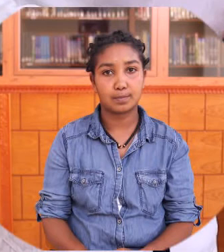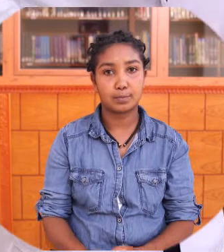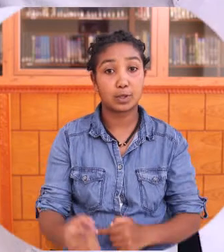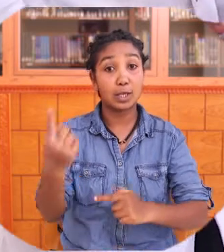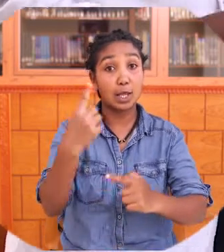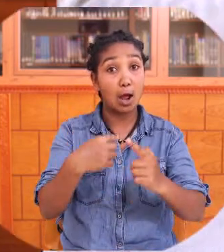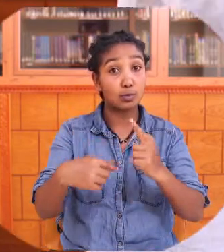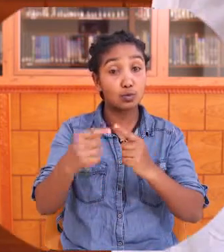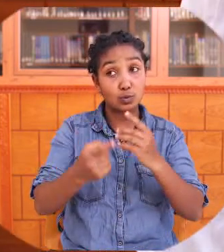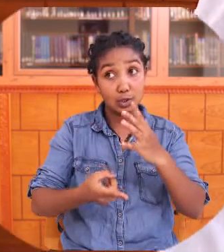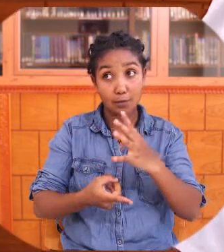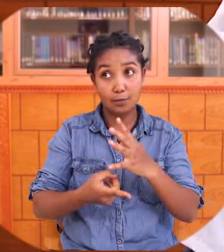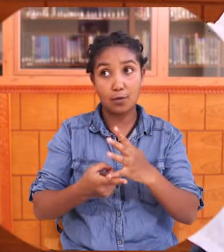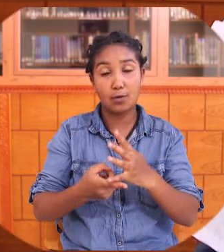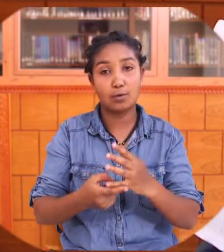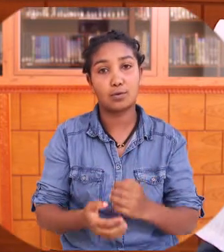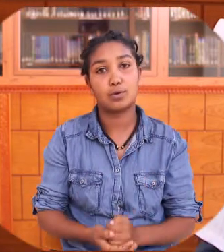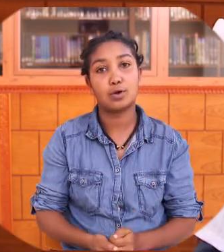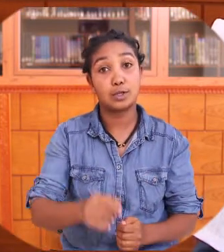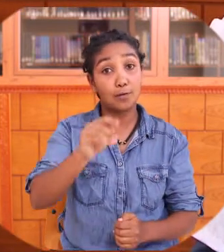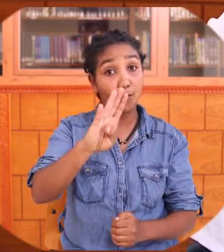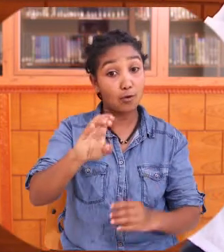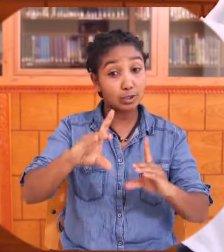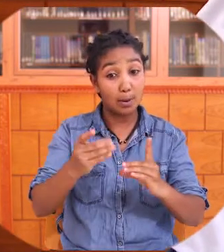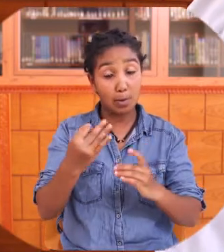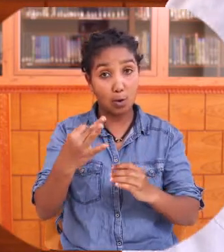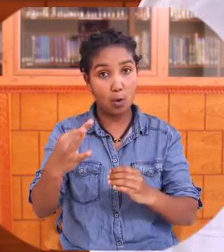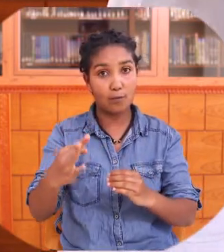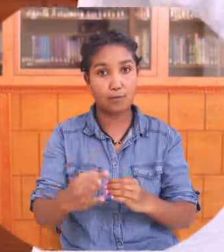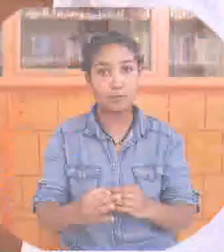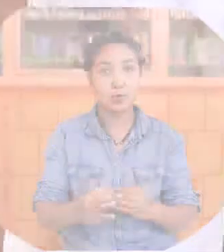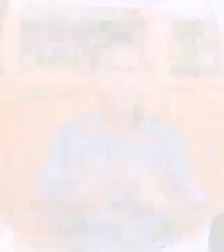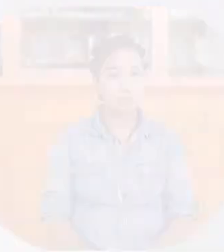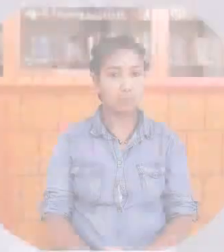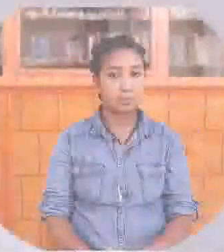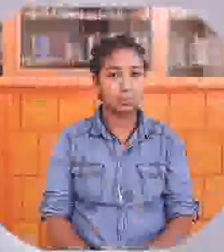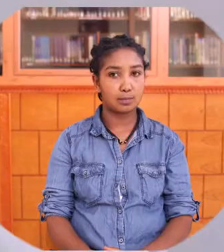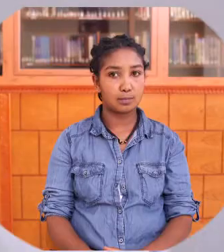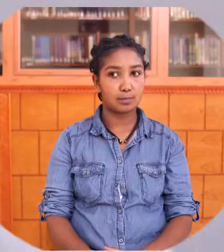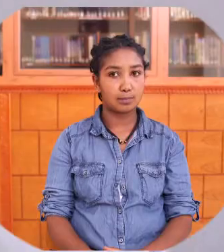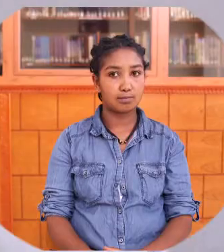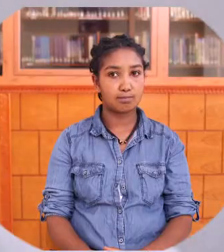four specialized stomach or chambers of ruminant animals.